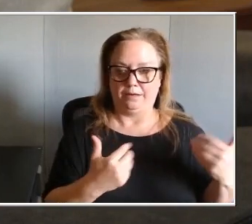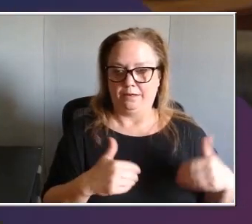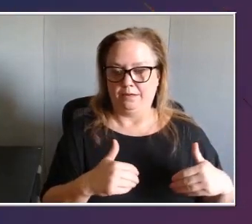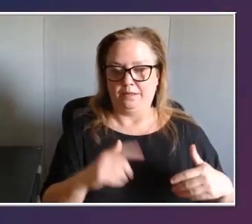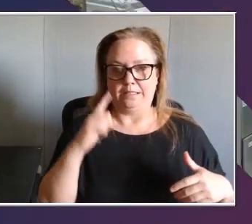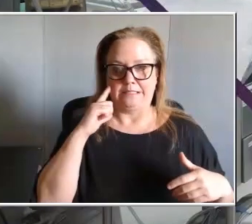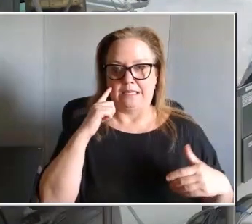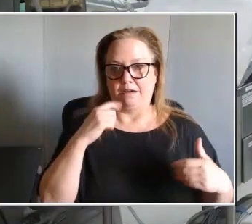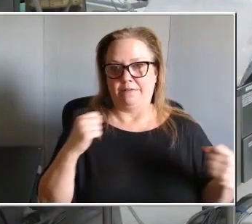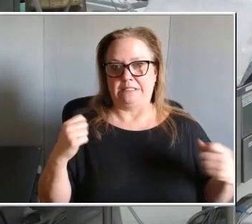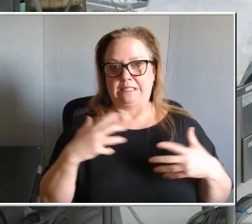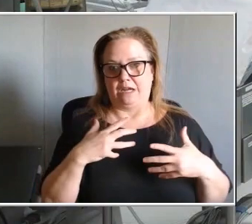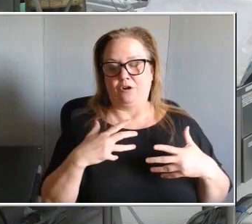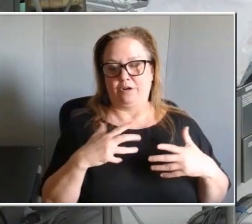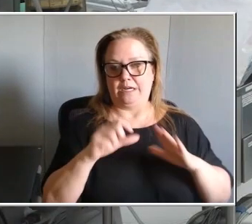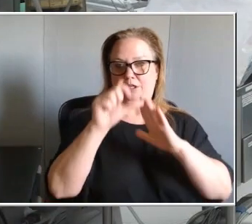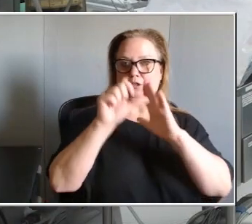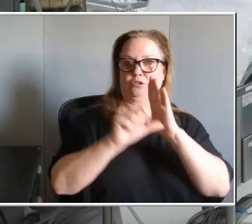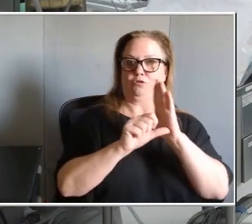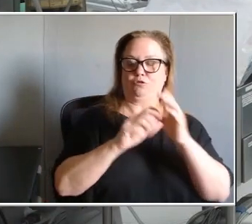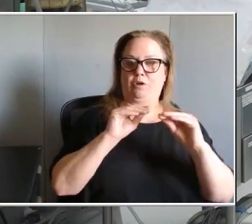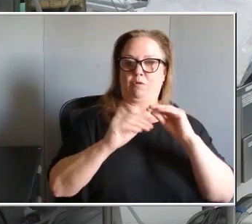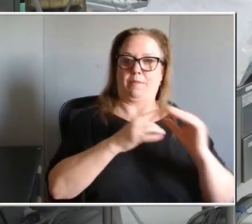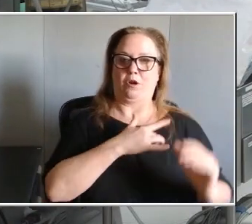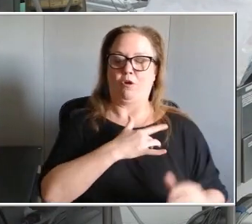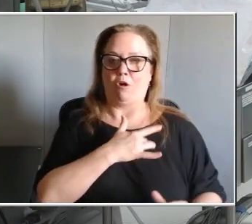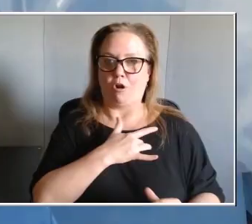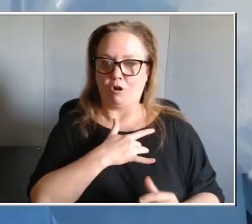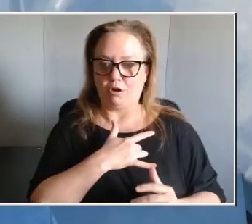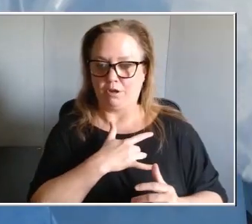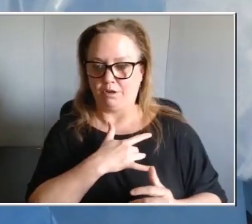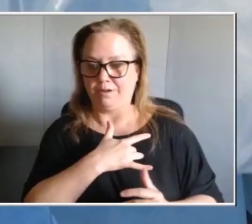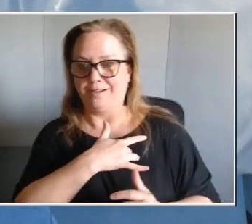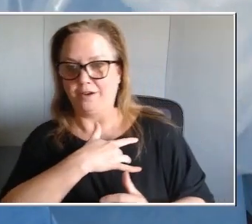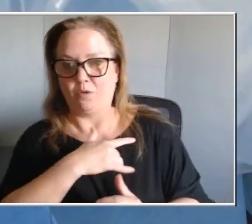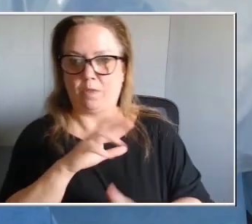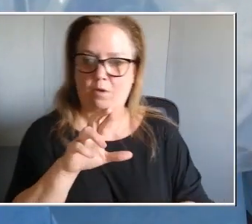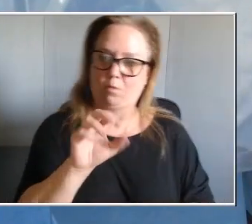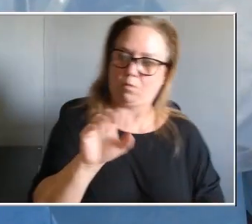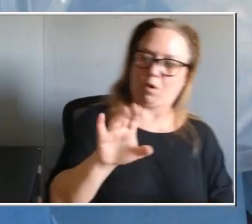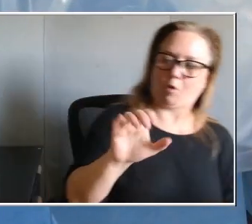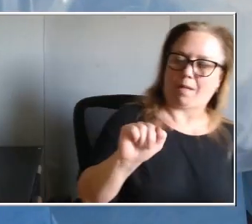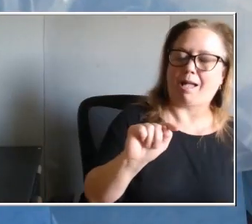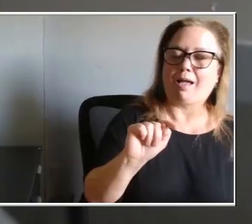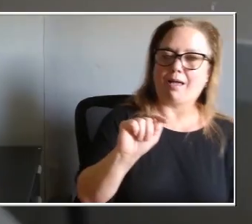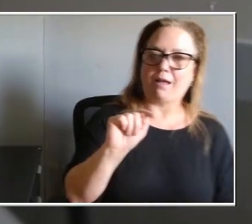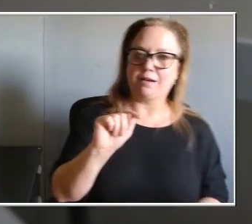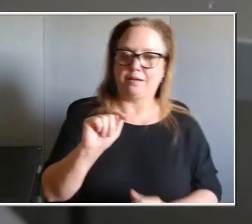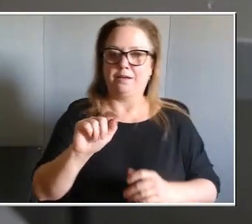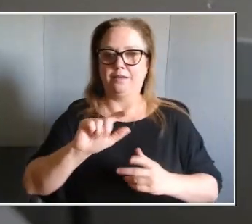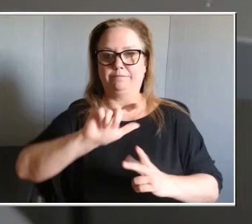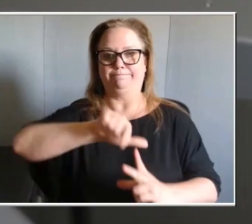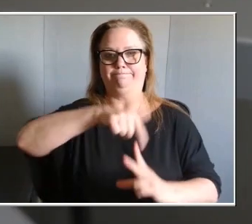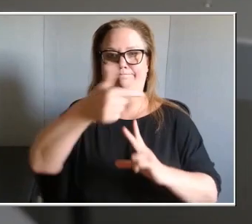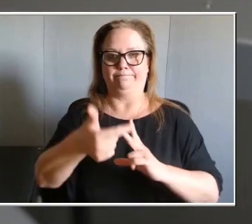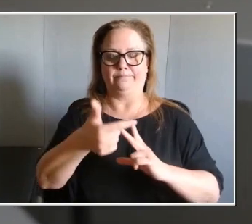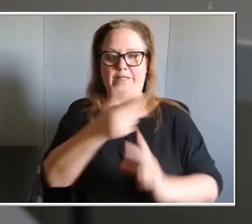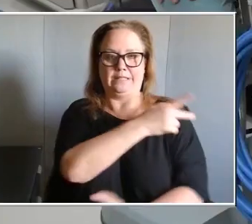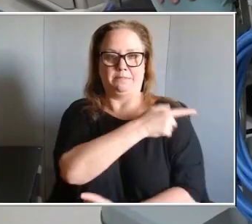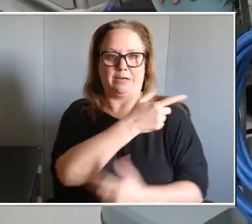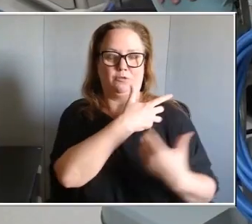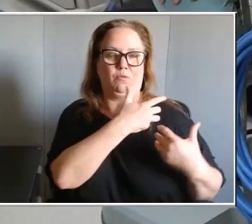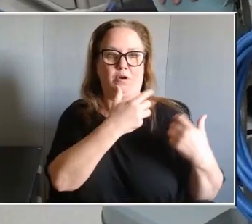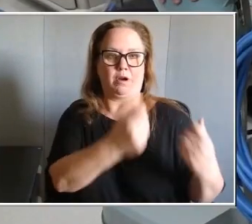it is scary. Surgery to repair your heart with the help of a robot. The alternative technique that had this patient recovering